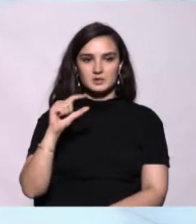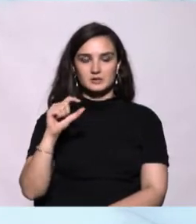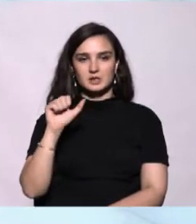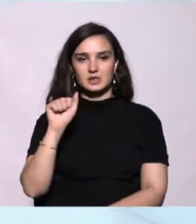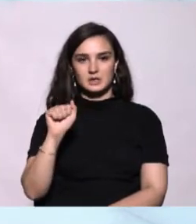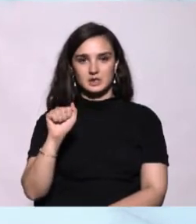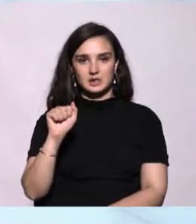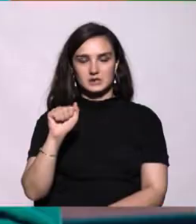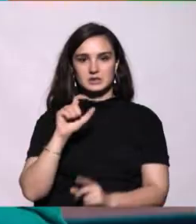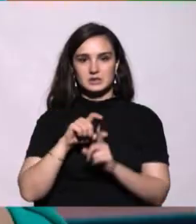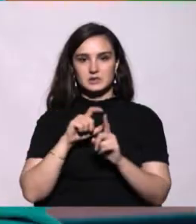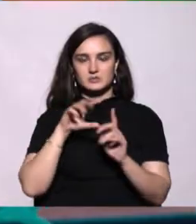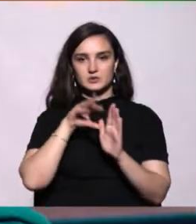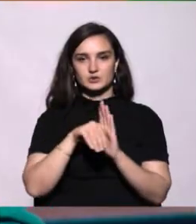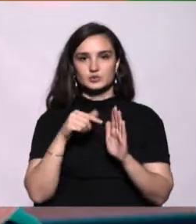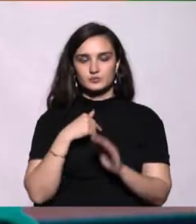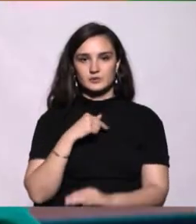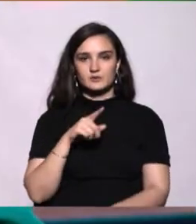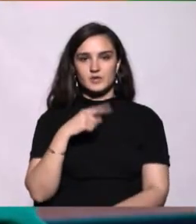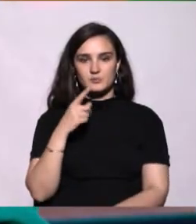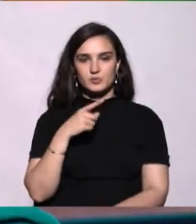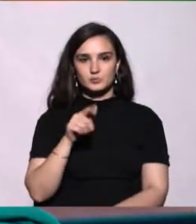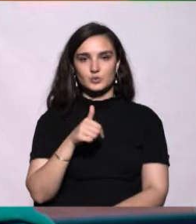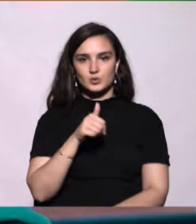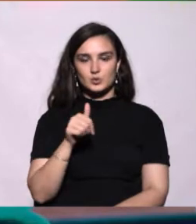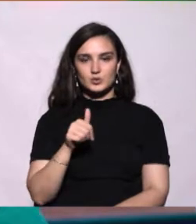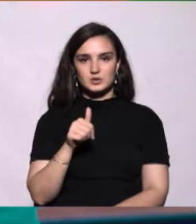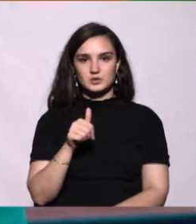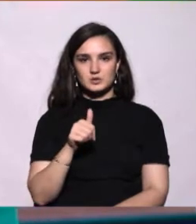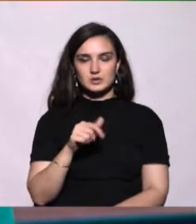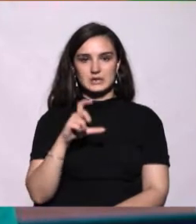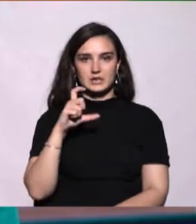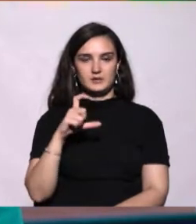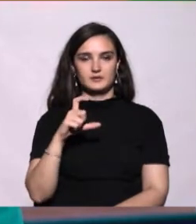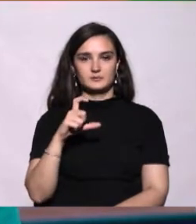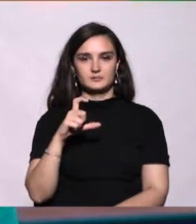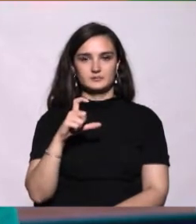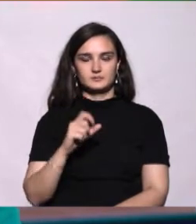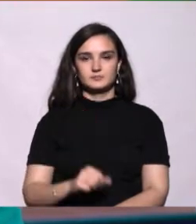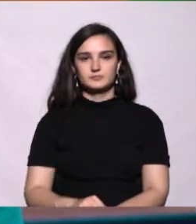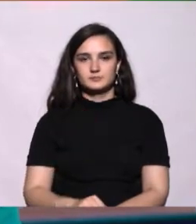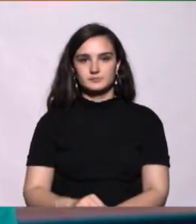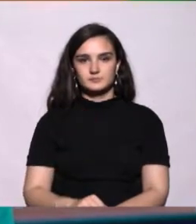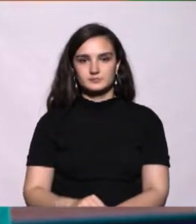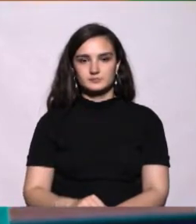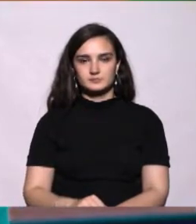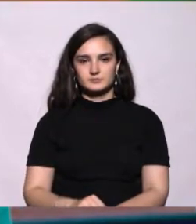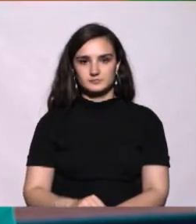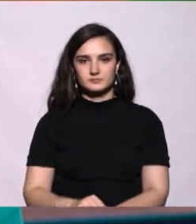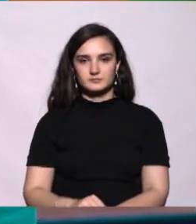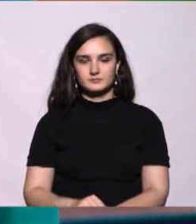E, but in the word we pronounce this letter as E. E.